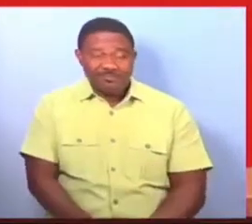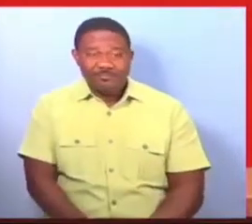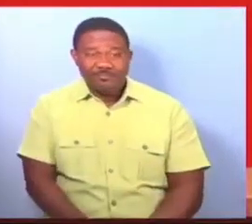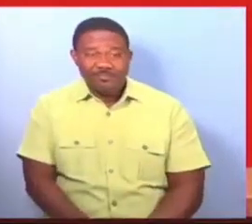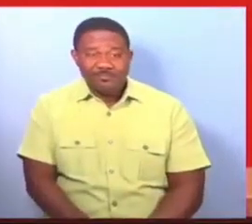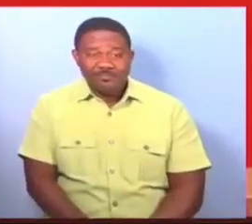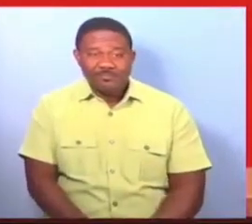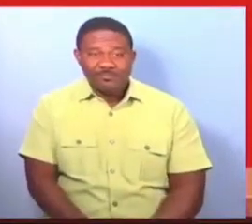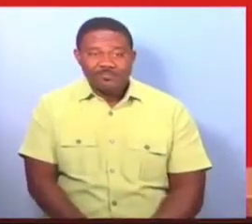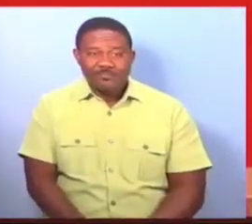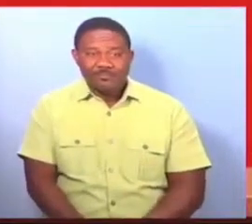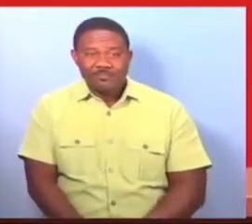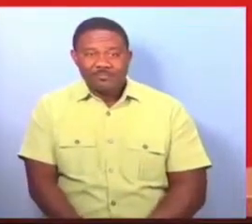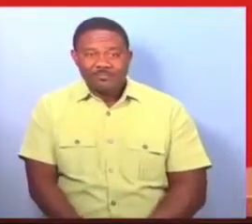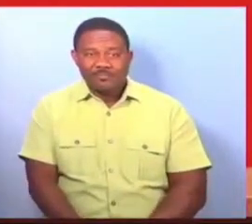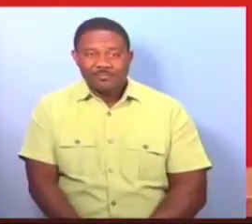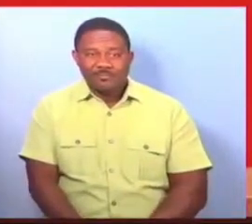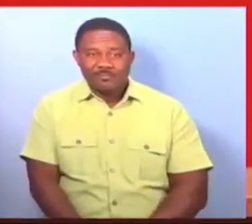Very well.